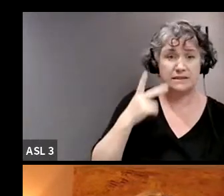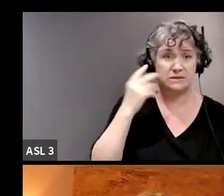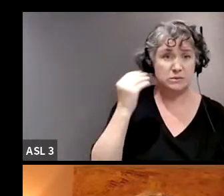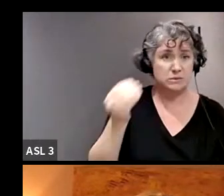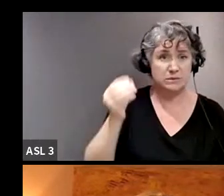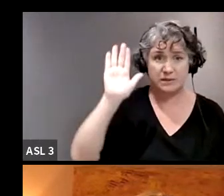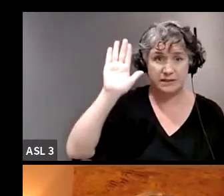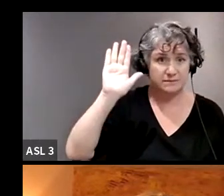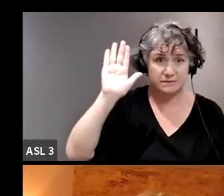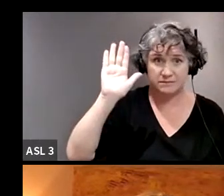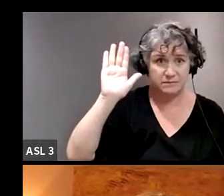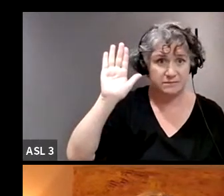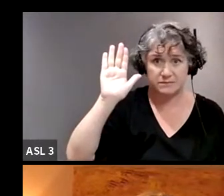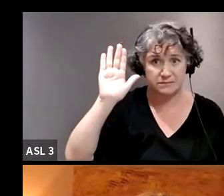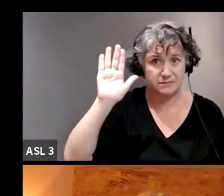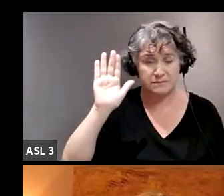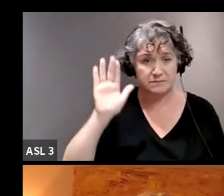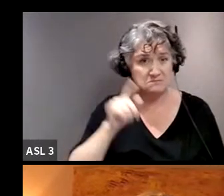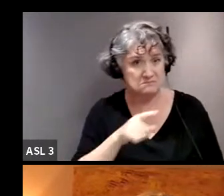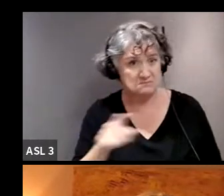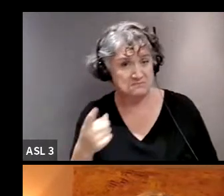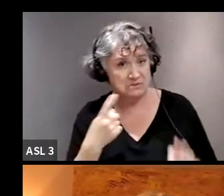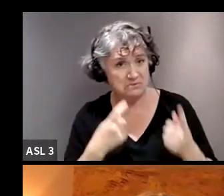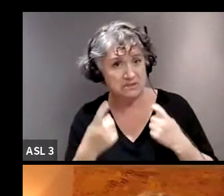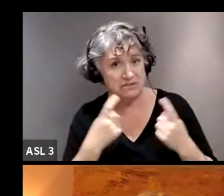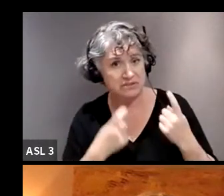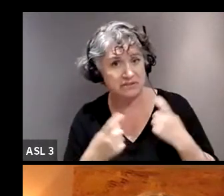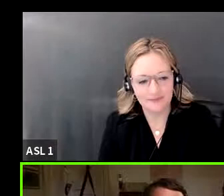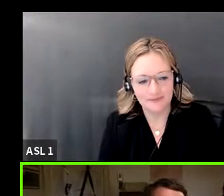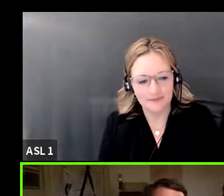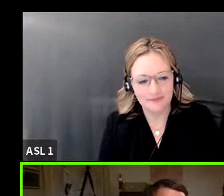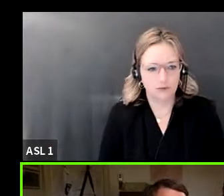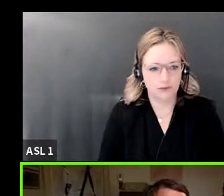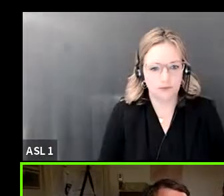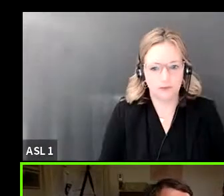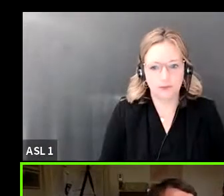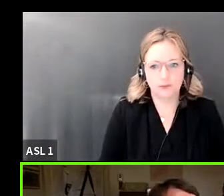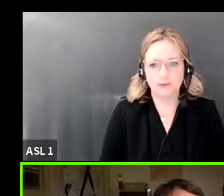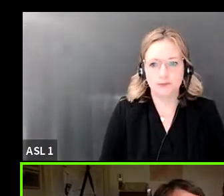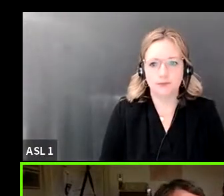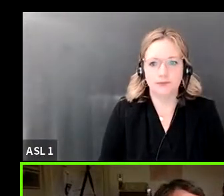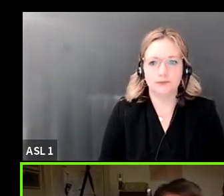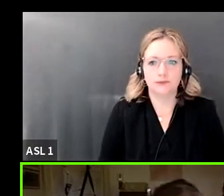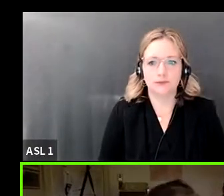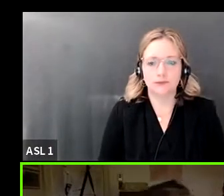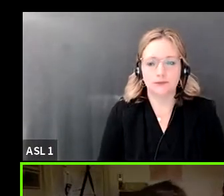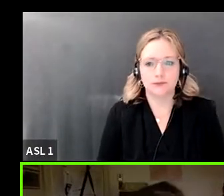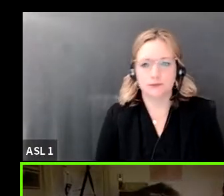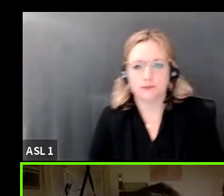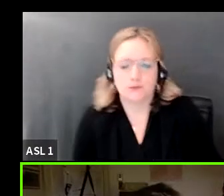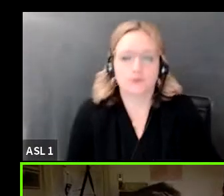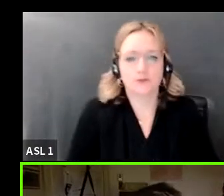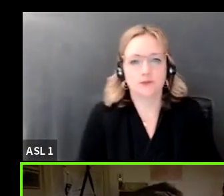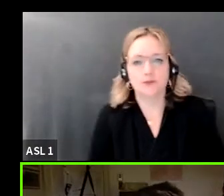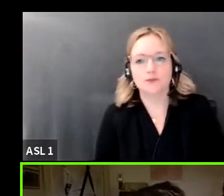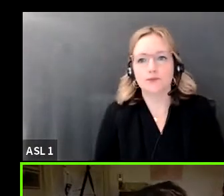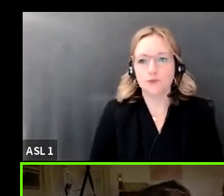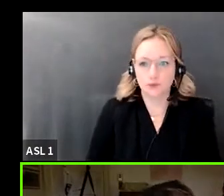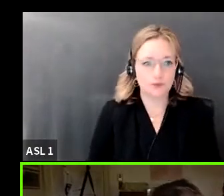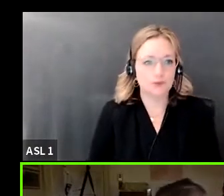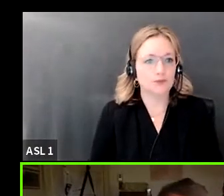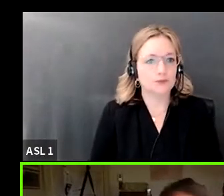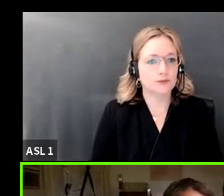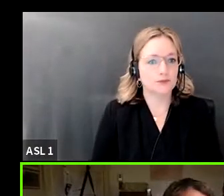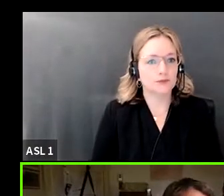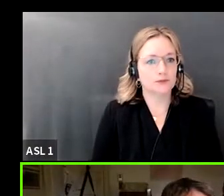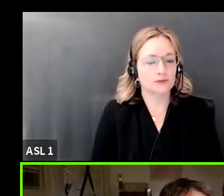hands up is there anybody who has any questions i don't see any thank you very much again sam for coming before